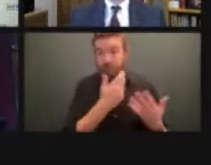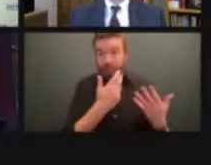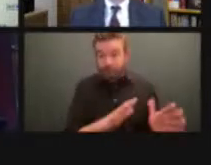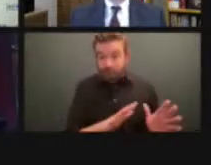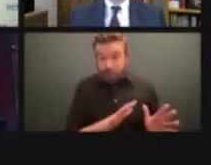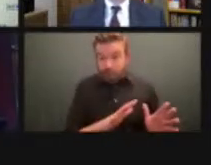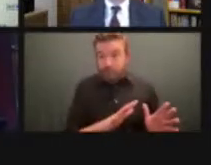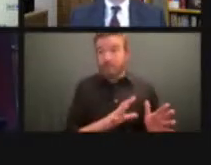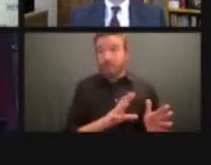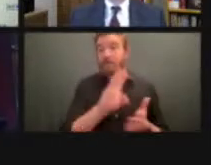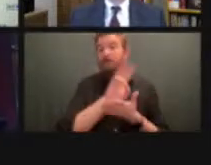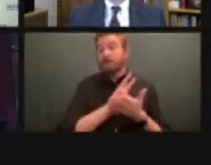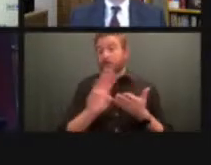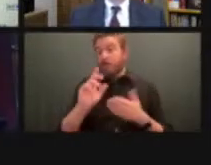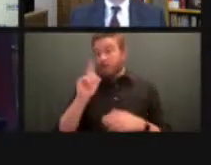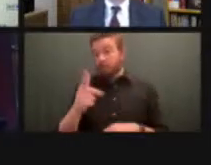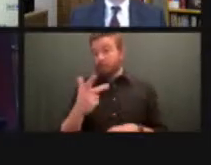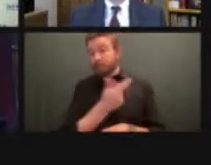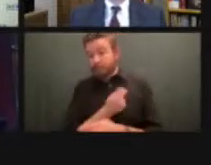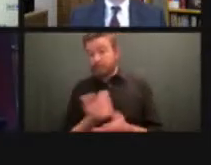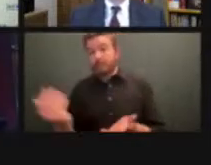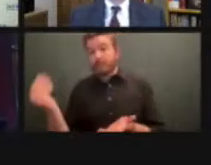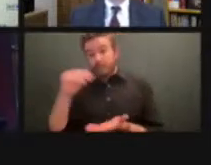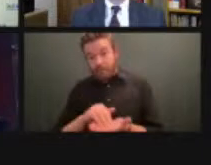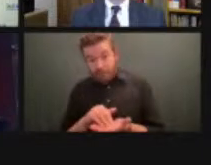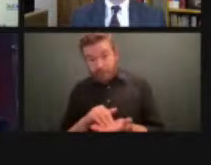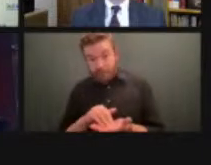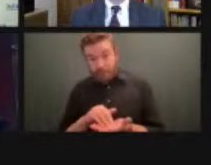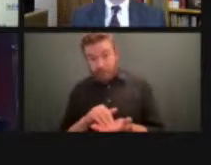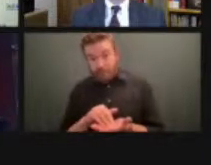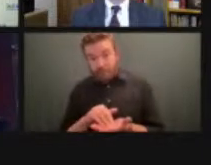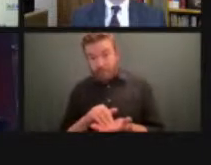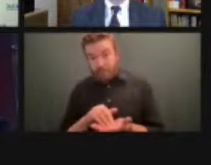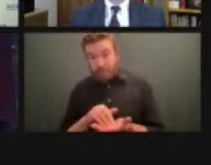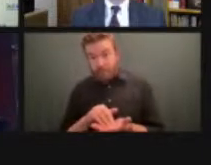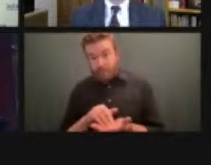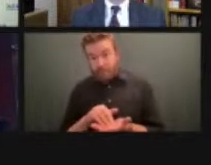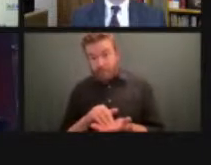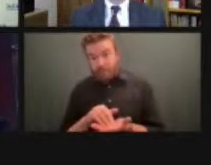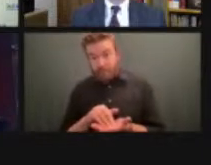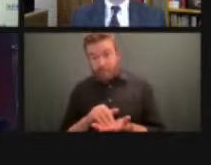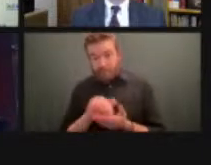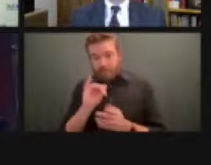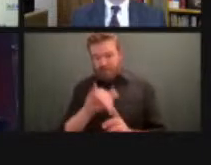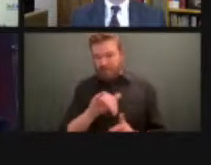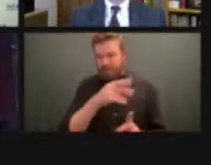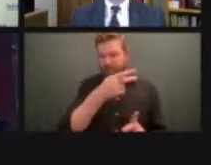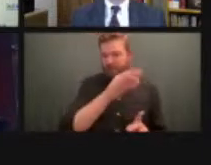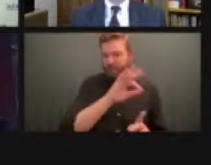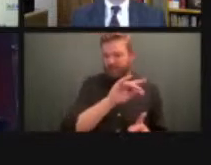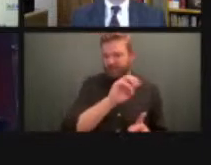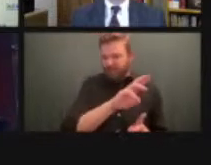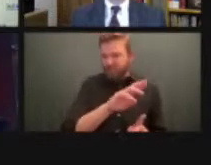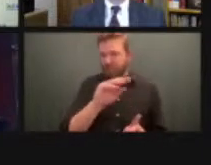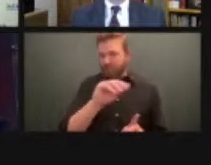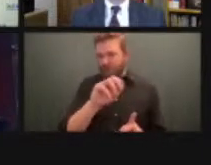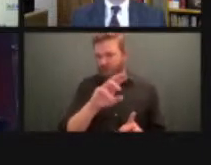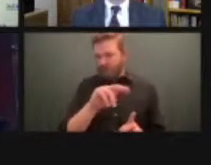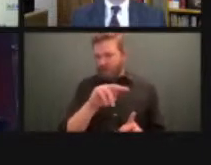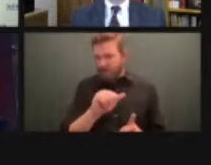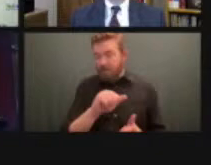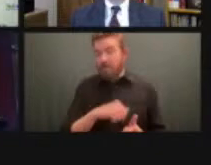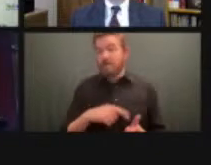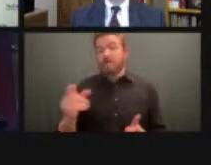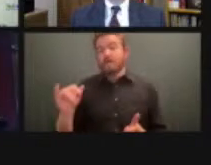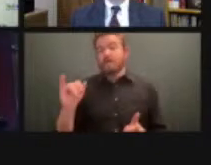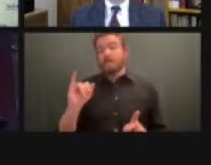Moderna, or 2 months out from J&J, you are no longer fully protected. the efficacy wanes over time, and you are vulnerable